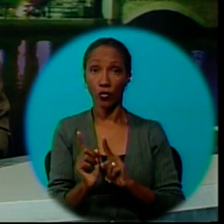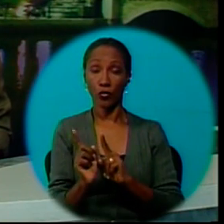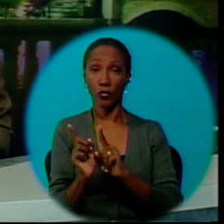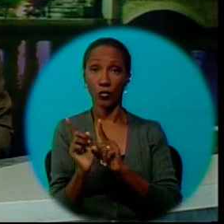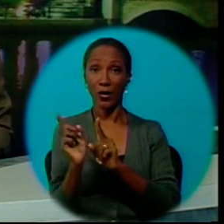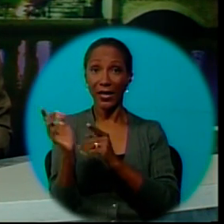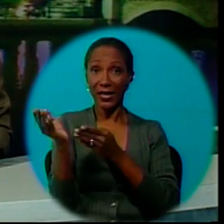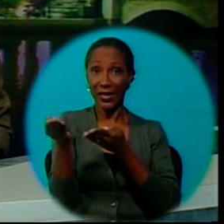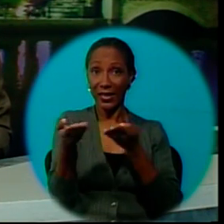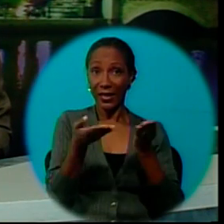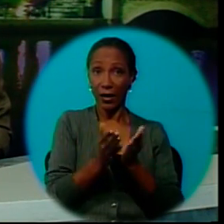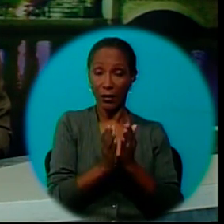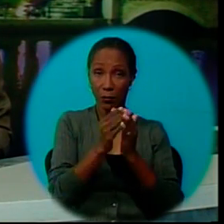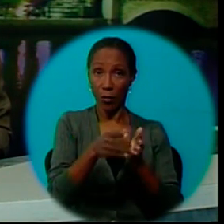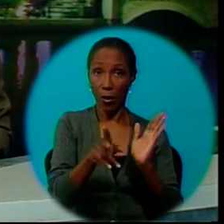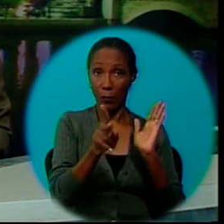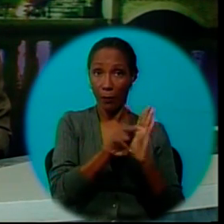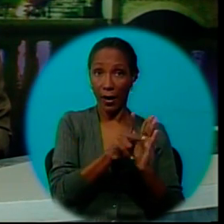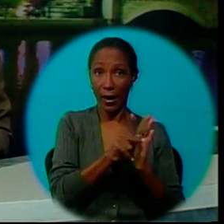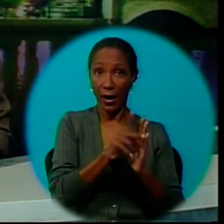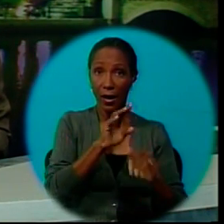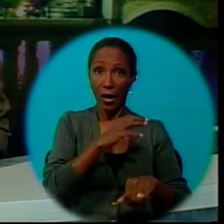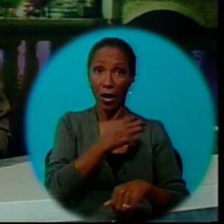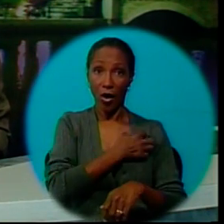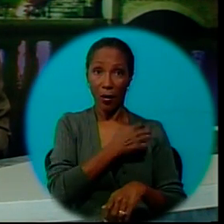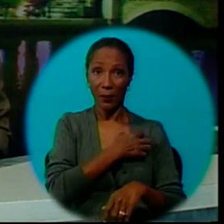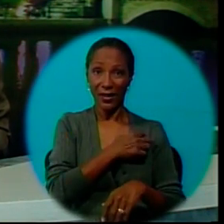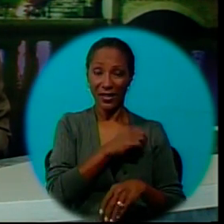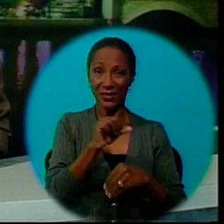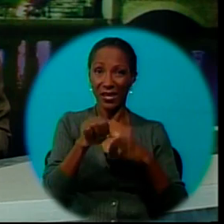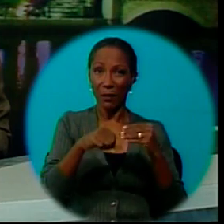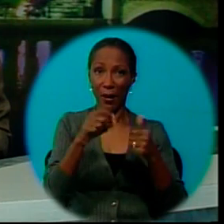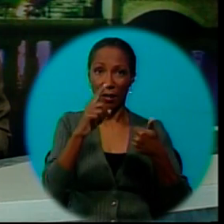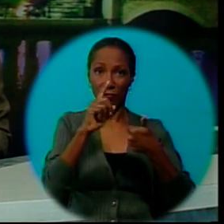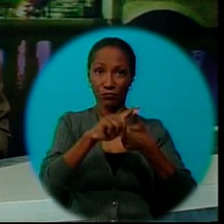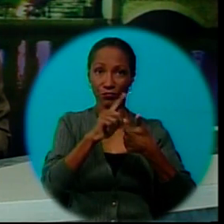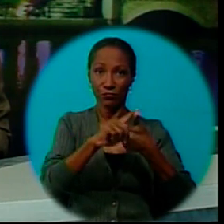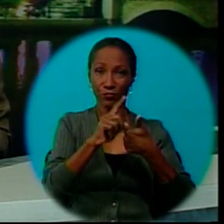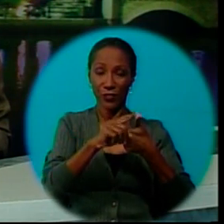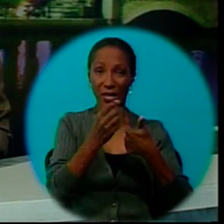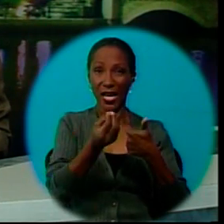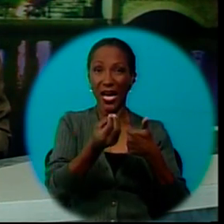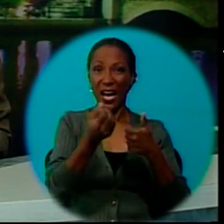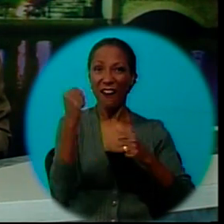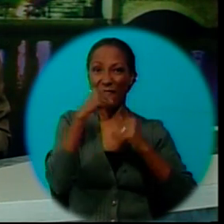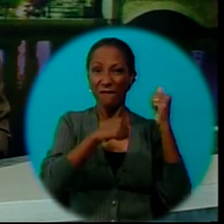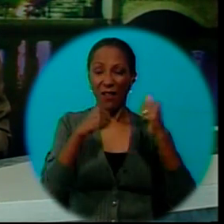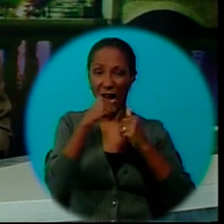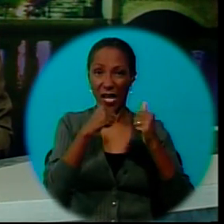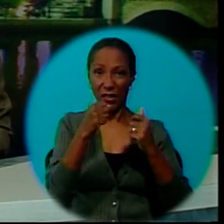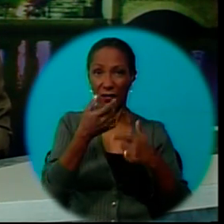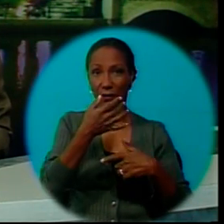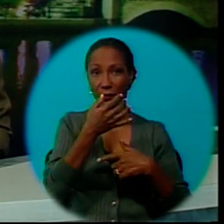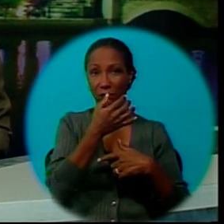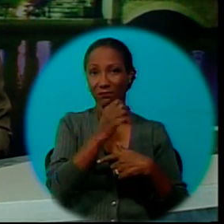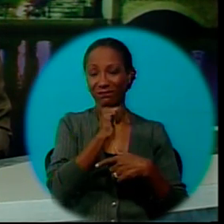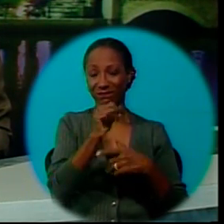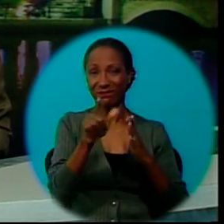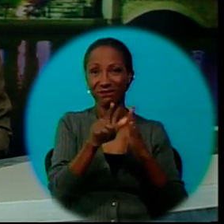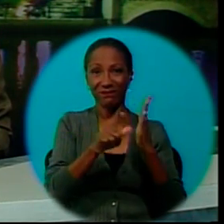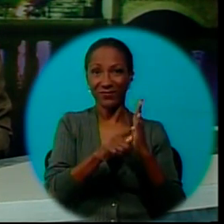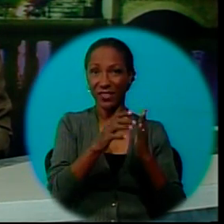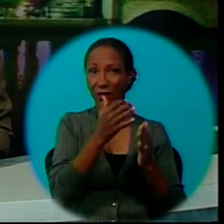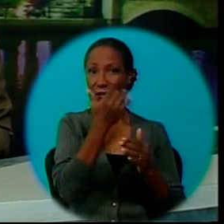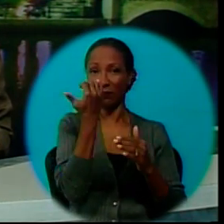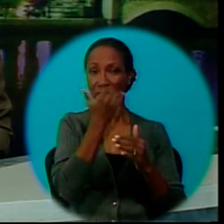area. Complaints received include fights on board, excessive use of illegal drugs and alcohol. And in one instance,